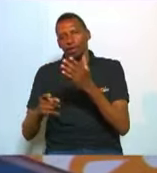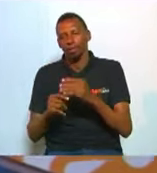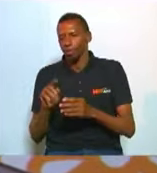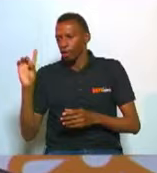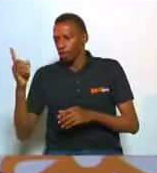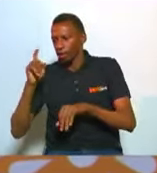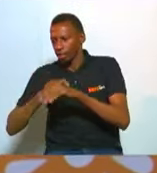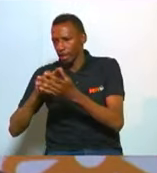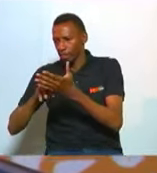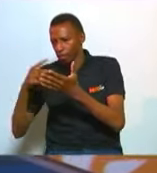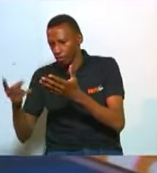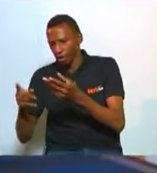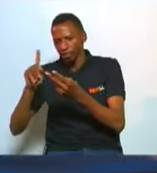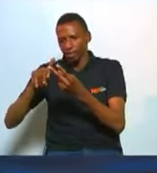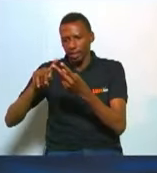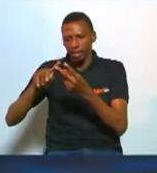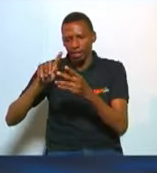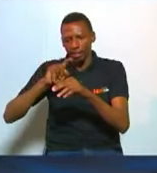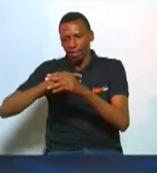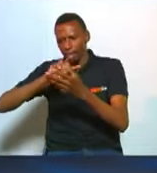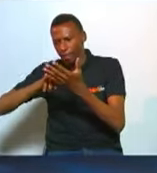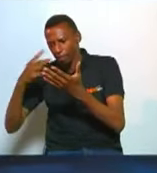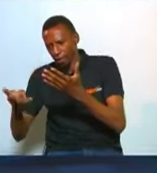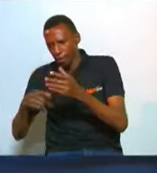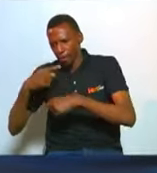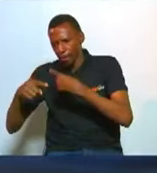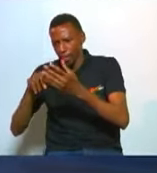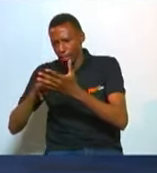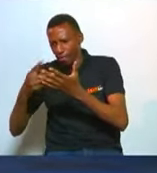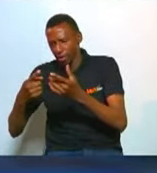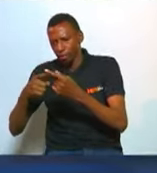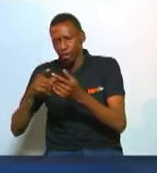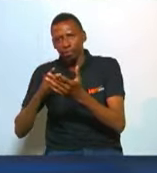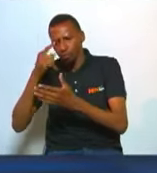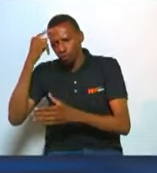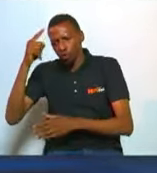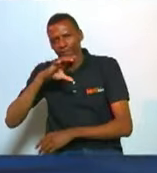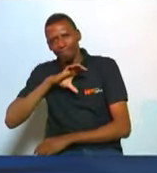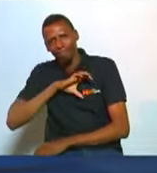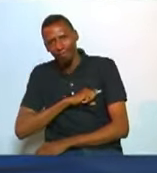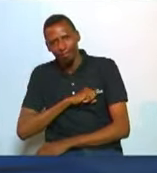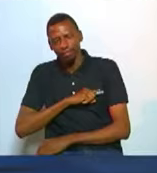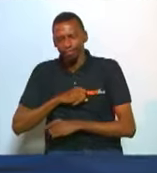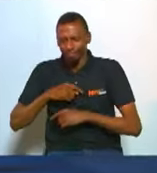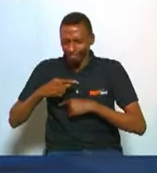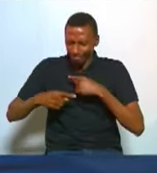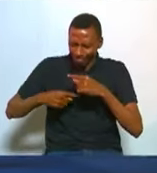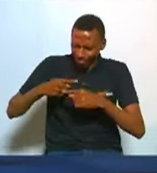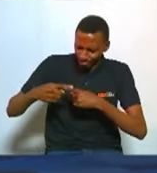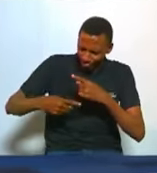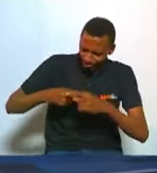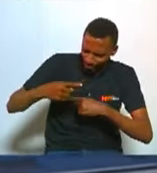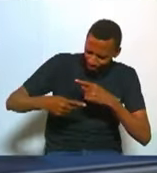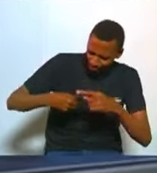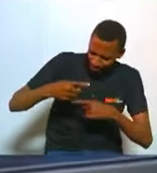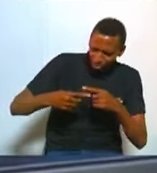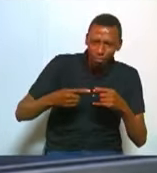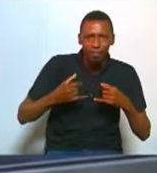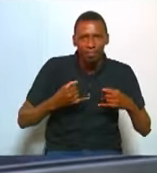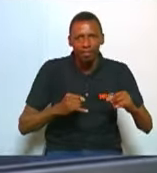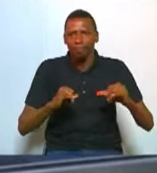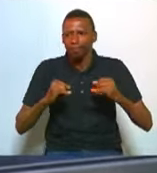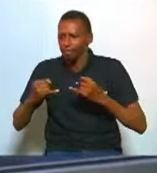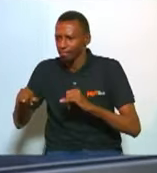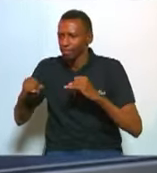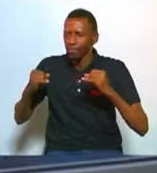fail the second time, you will keep on failing, but because you have perseverance, you keep on going, you keep on trying